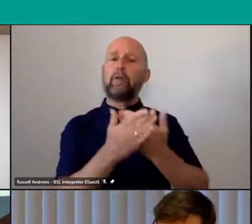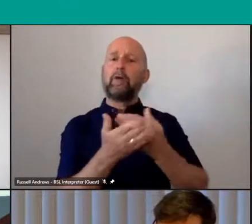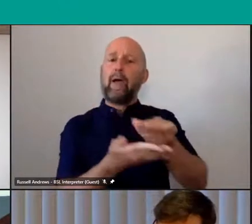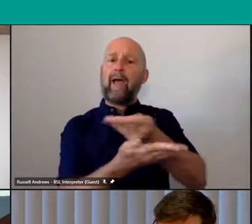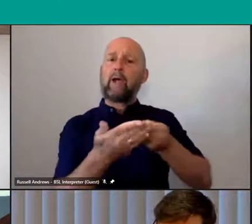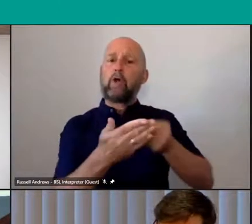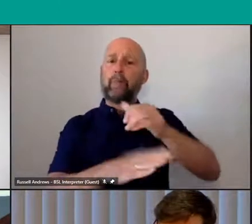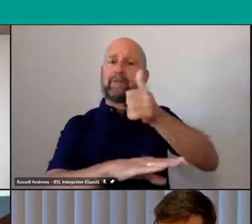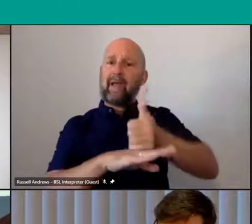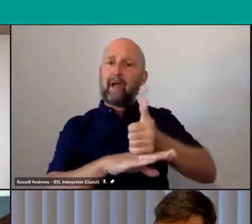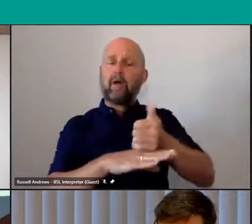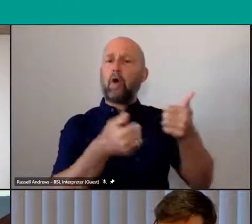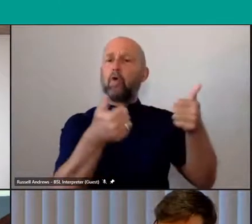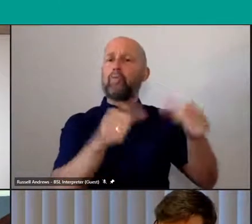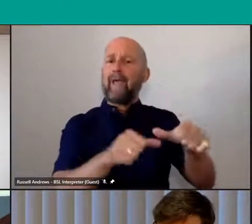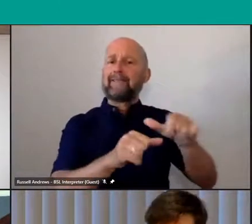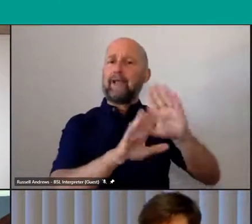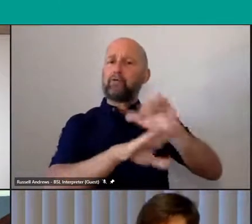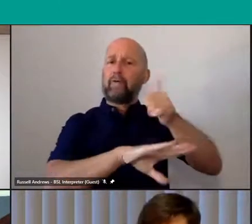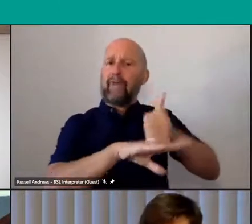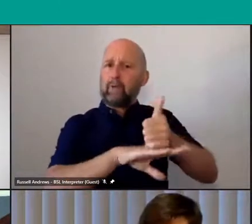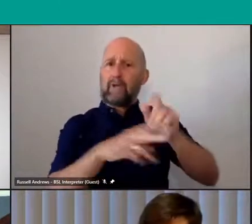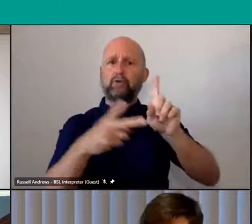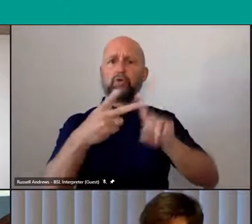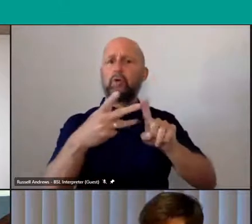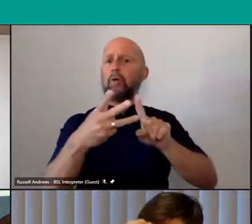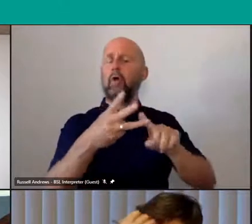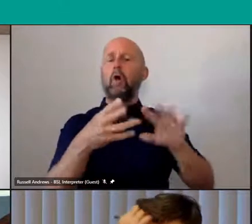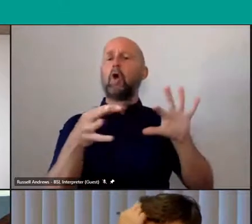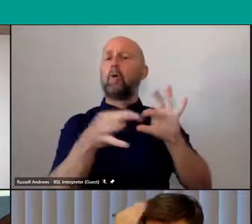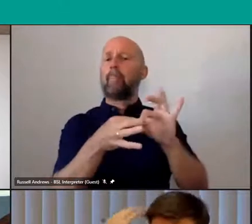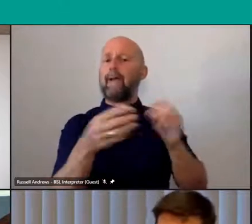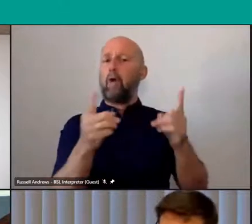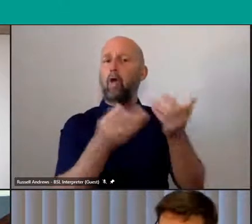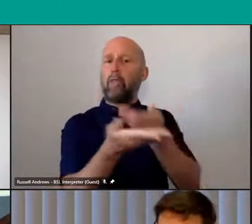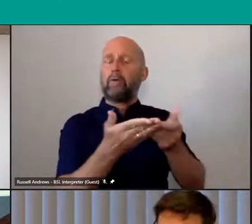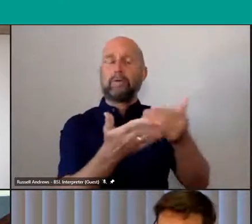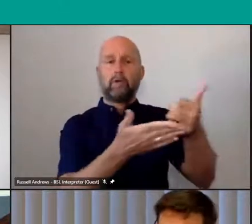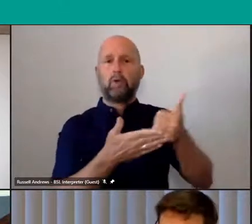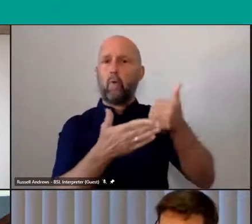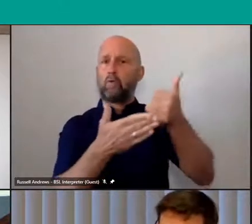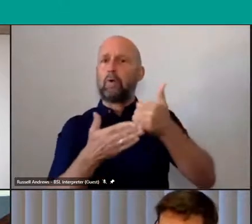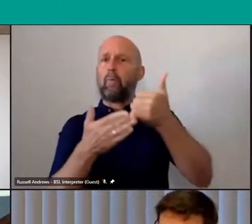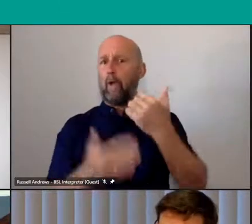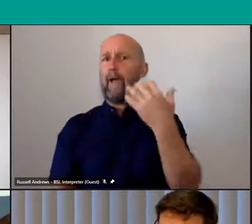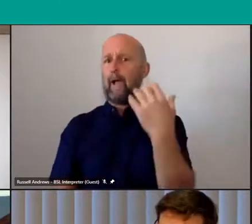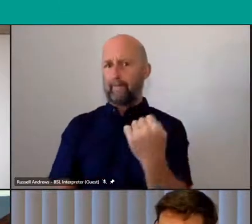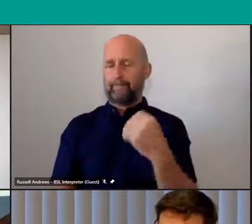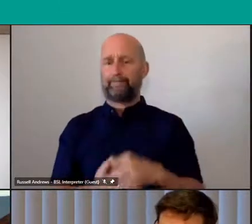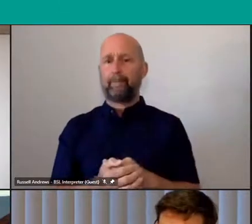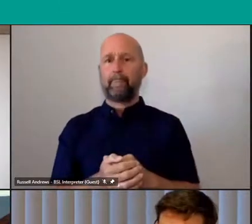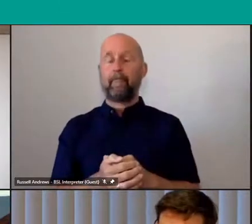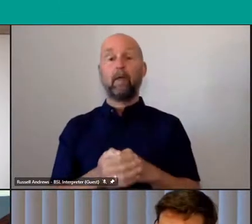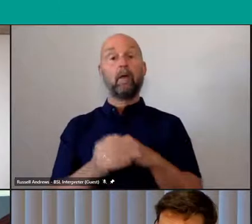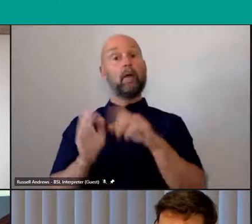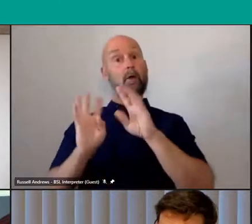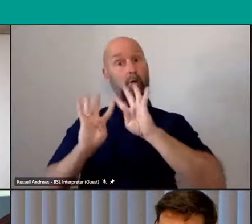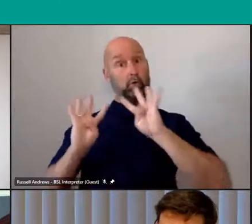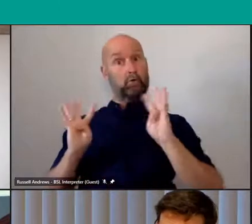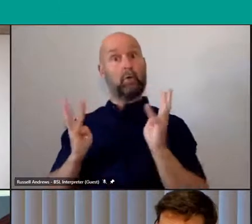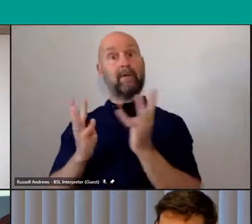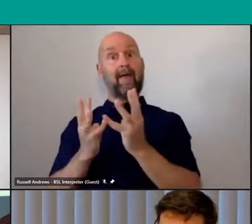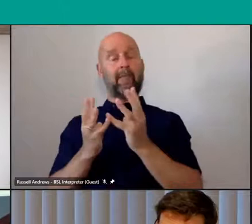Foundation and the Resolution Foundation and at the Combined Authority. Together, we've brought